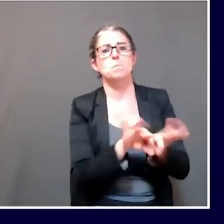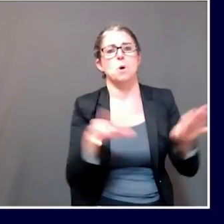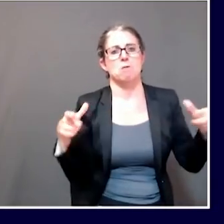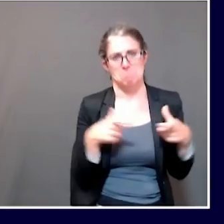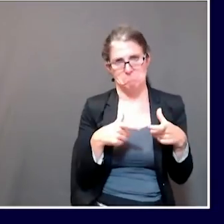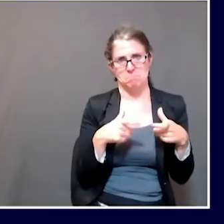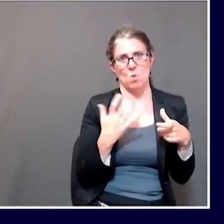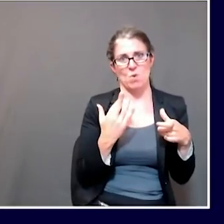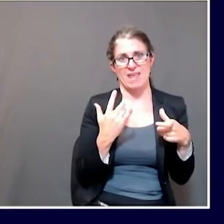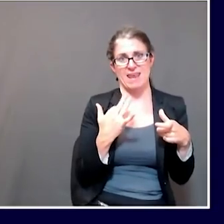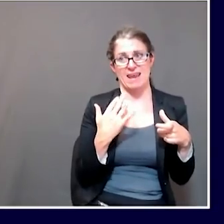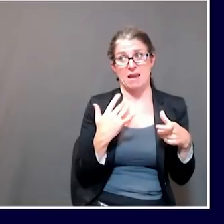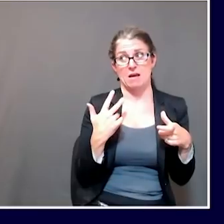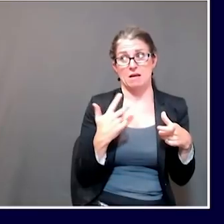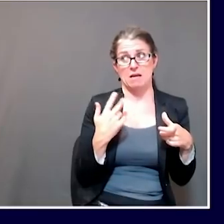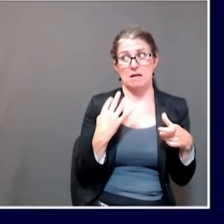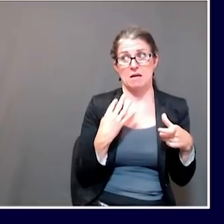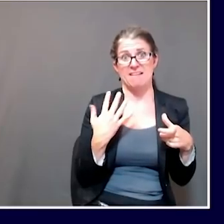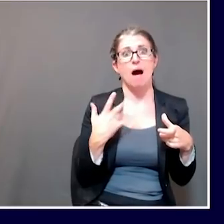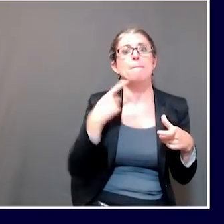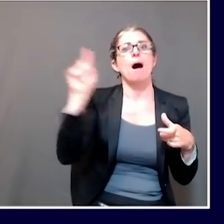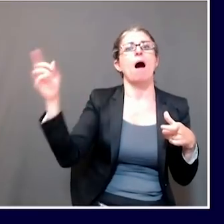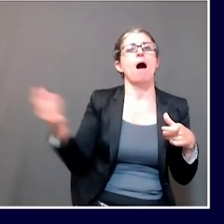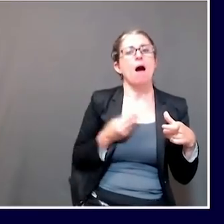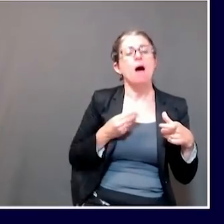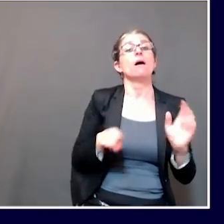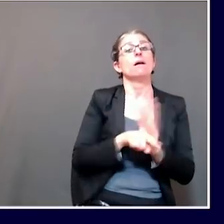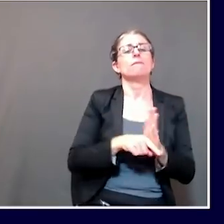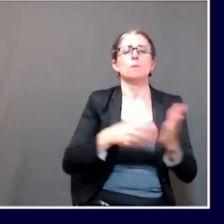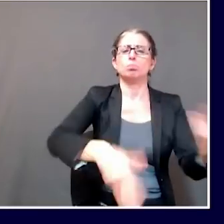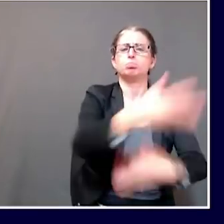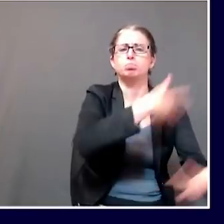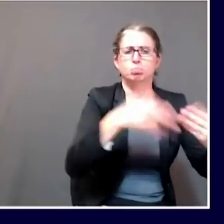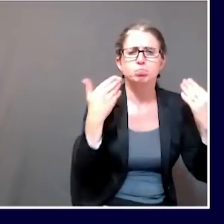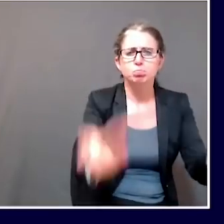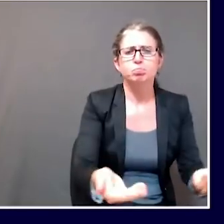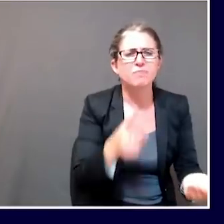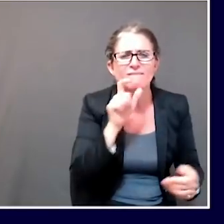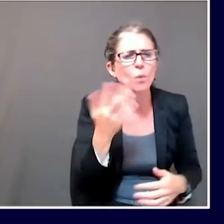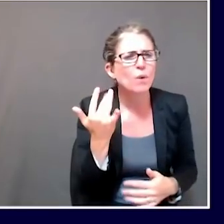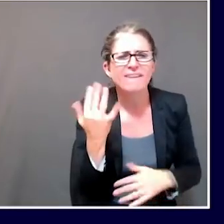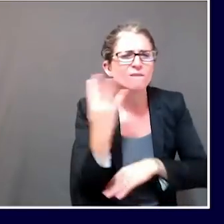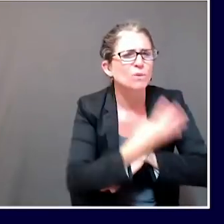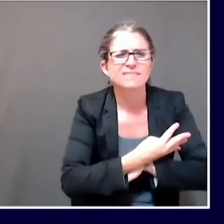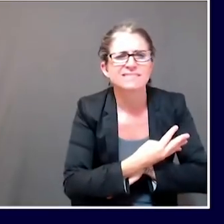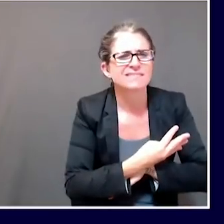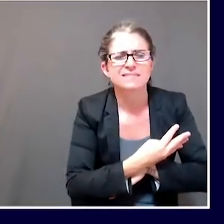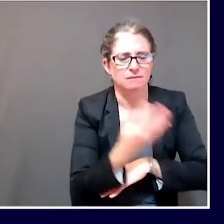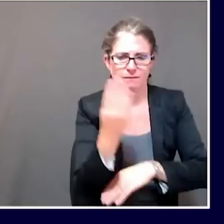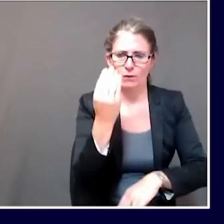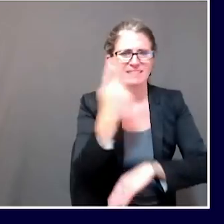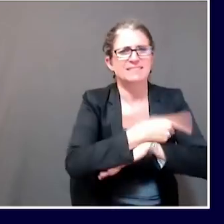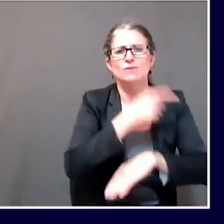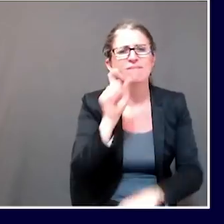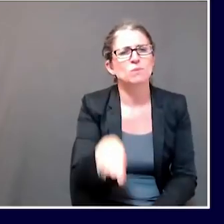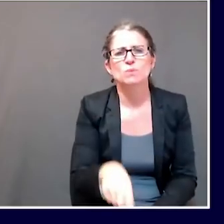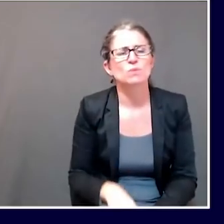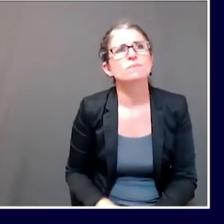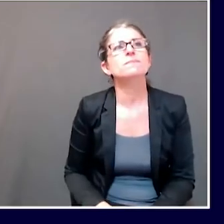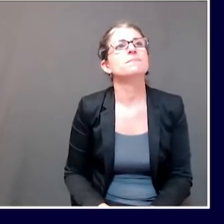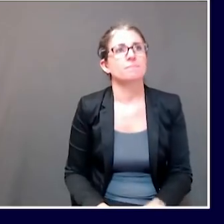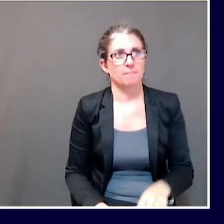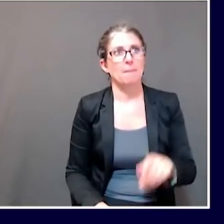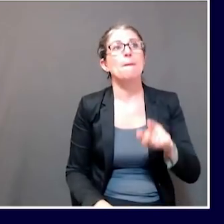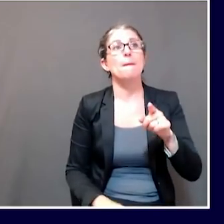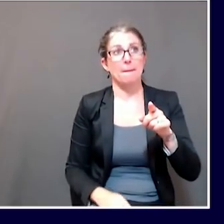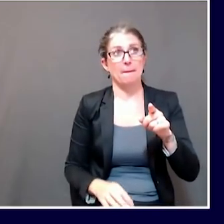Maine at least, one of the best ways to do that, or rather the best way to know, sort of similar to Amy's question, is to call the